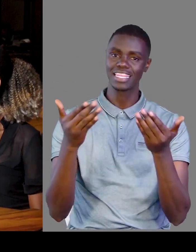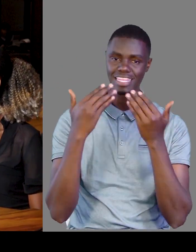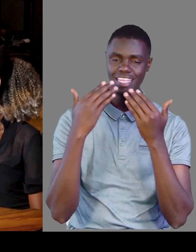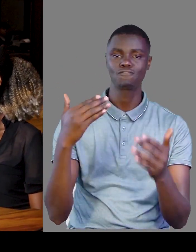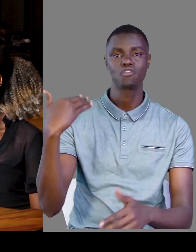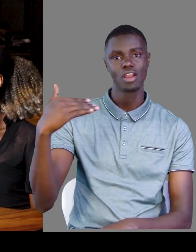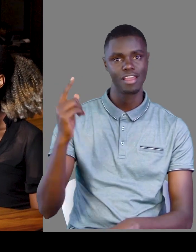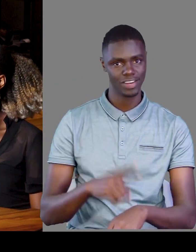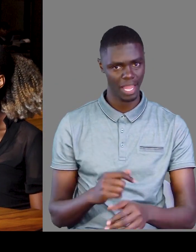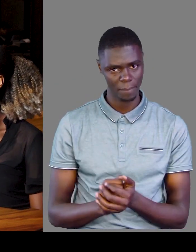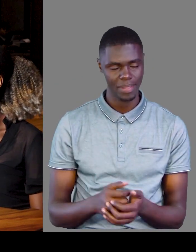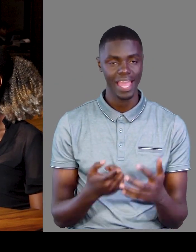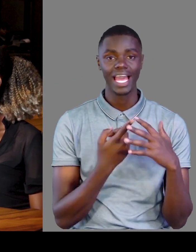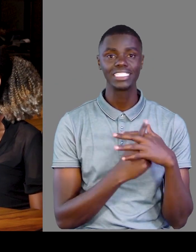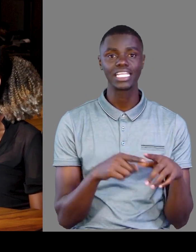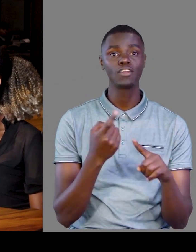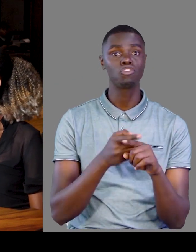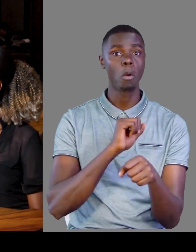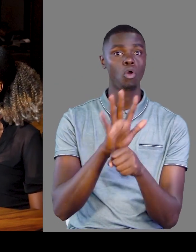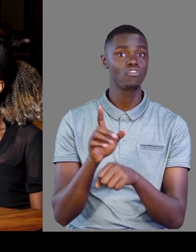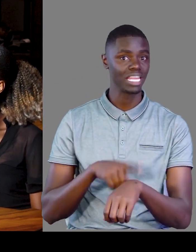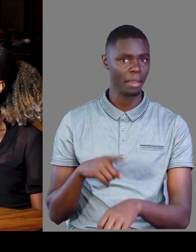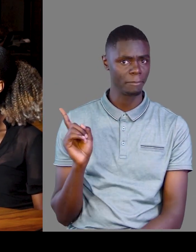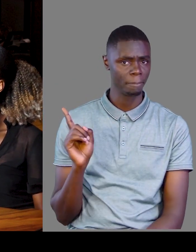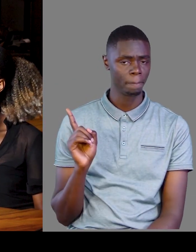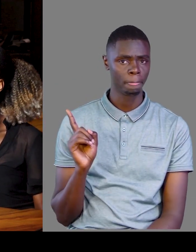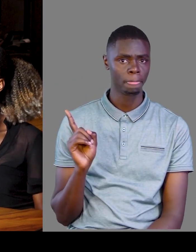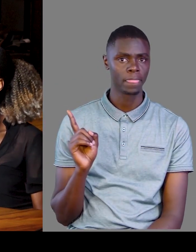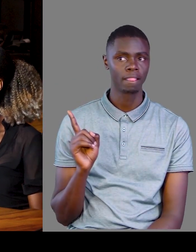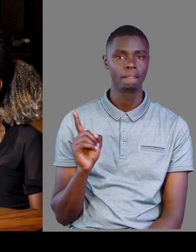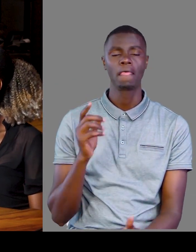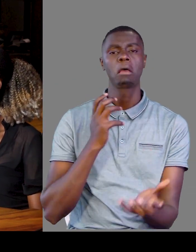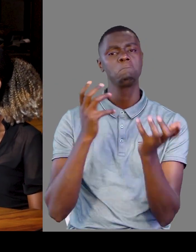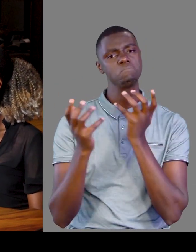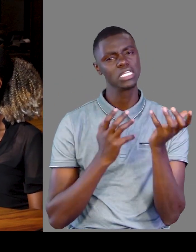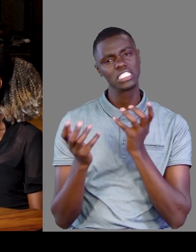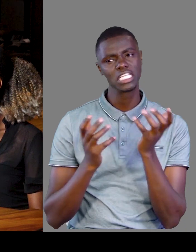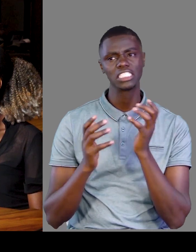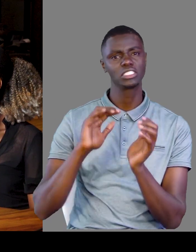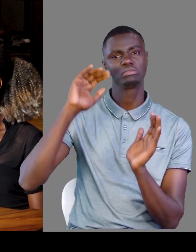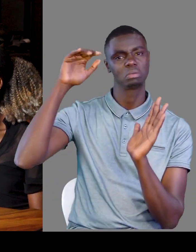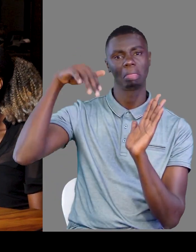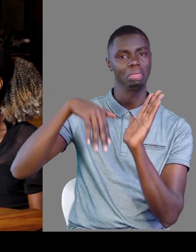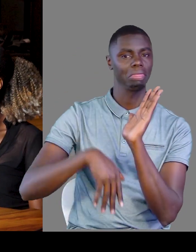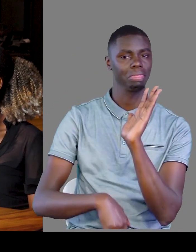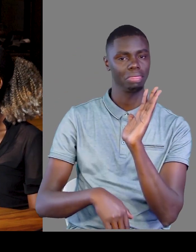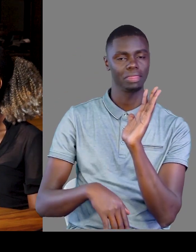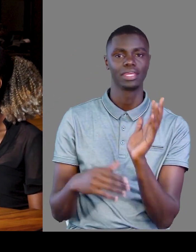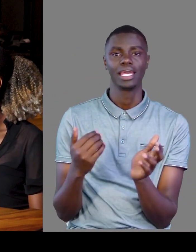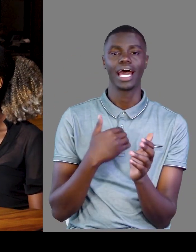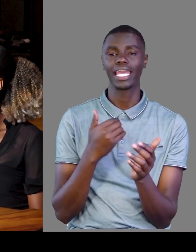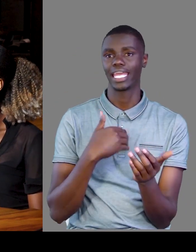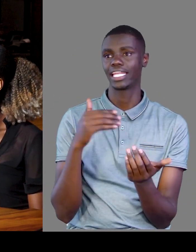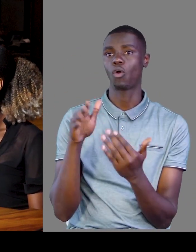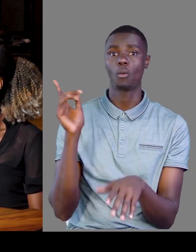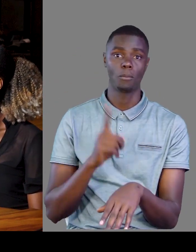each and every moment. I started from COVID time because the business was going down